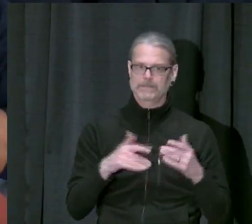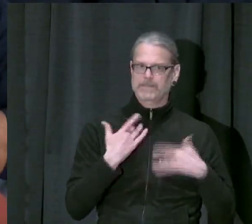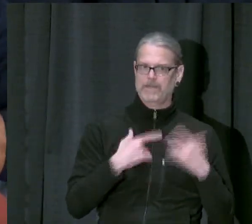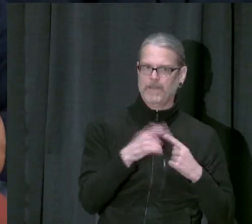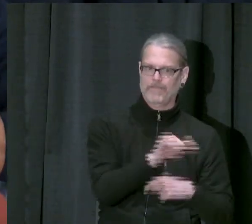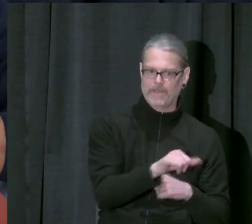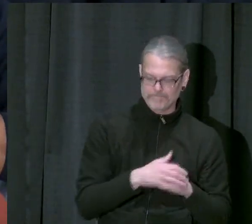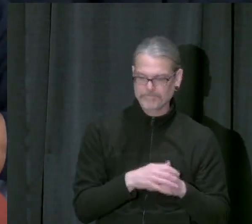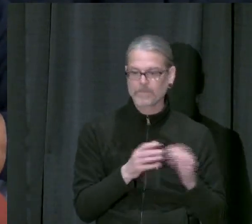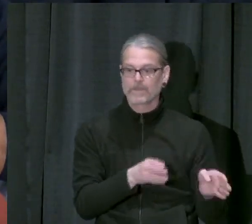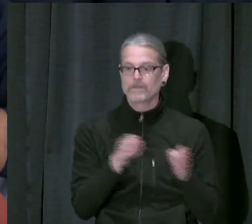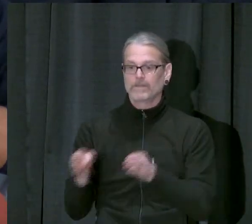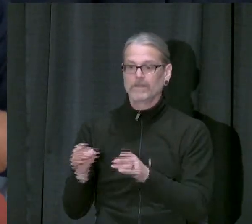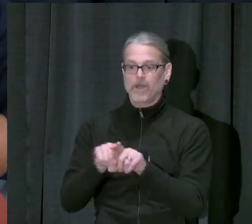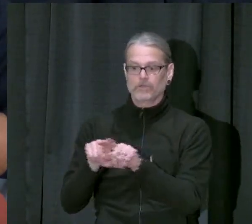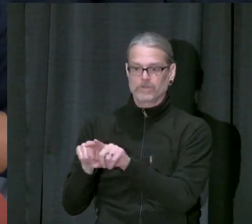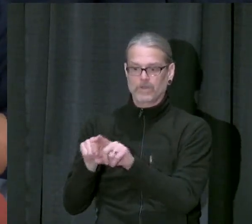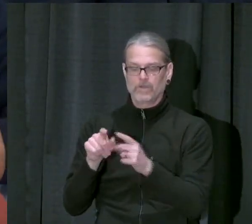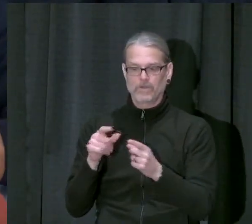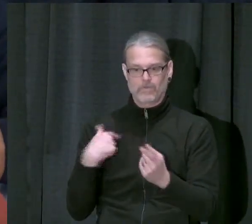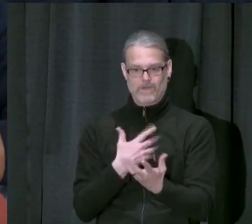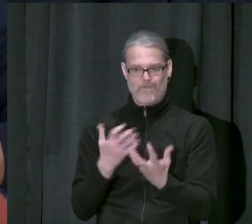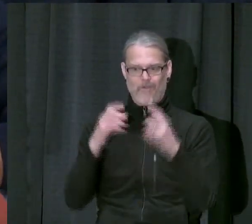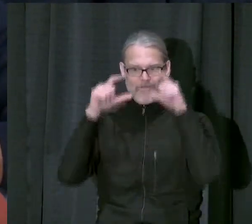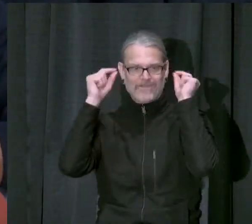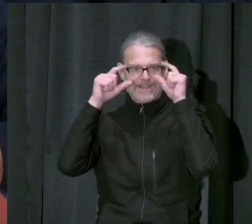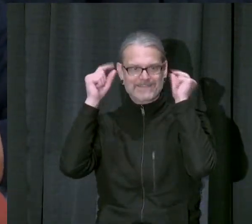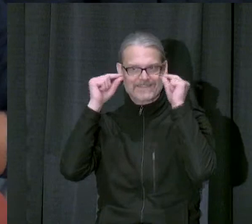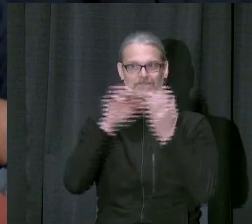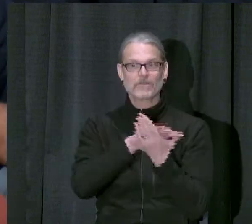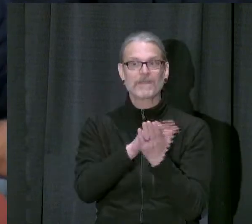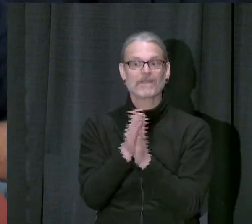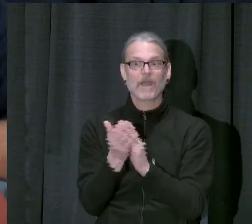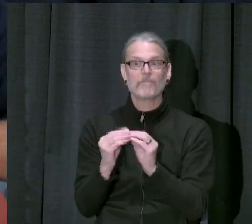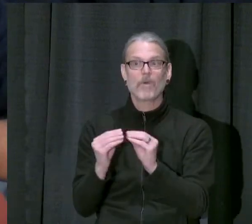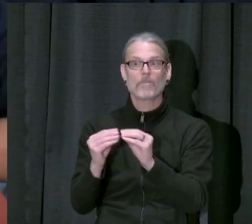we also see our devices becoming more and more